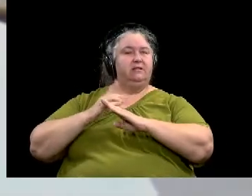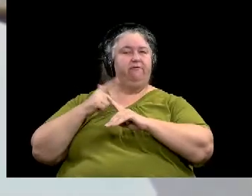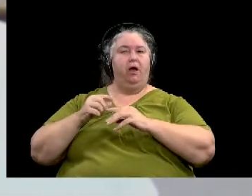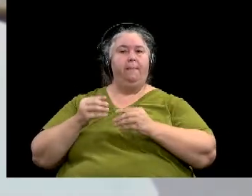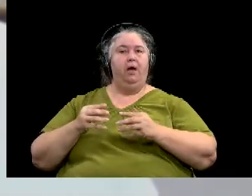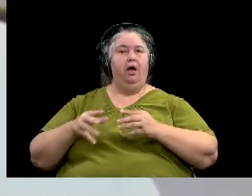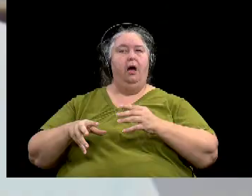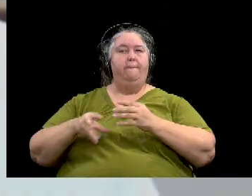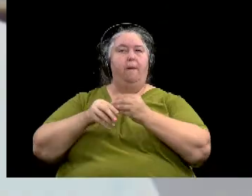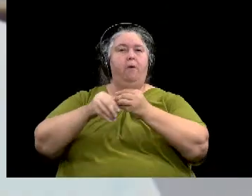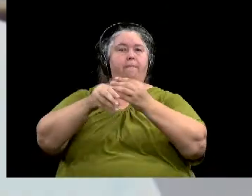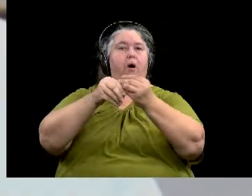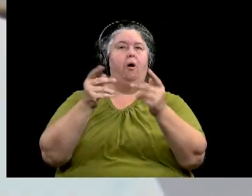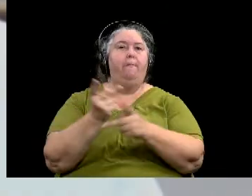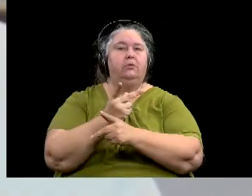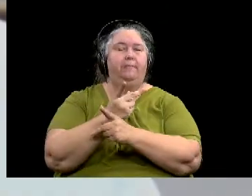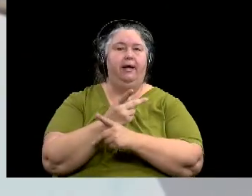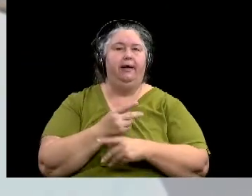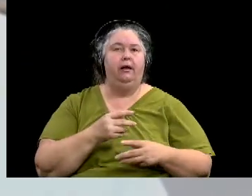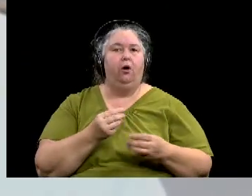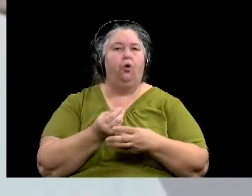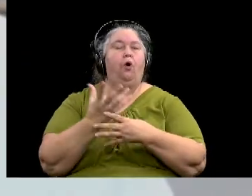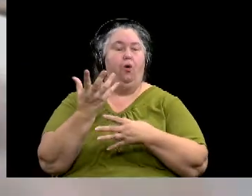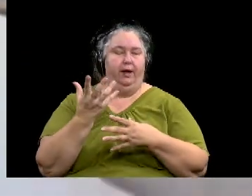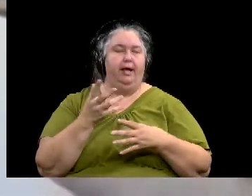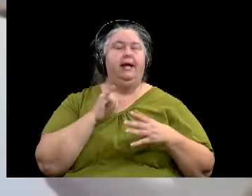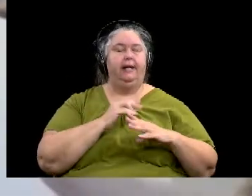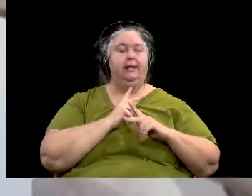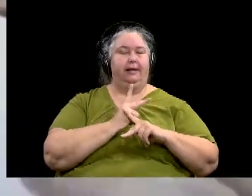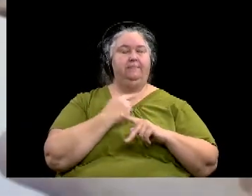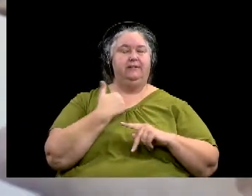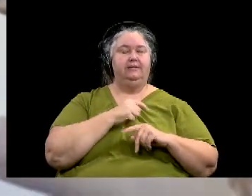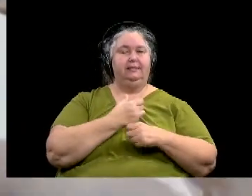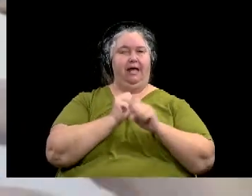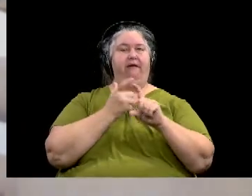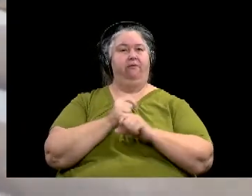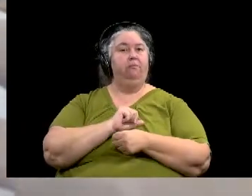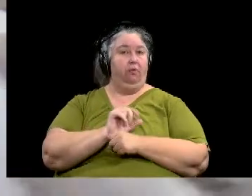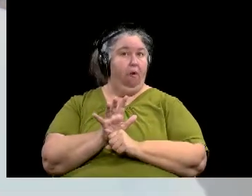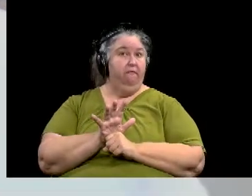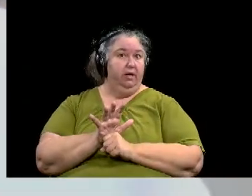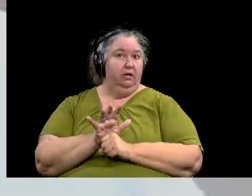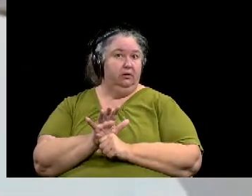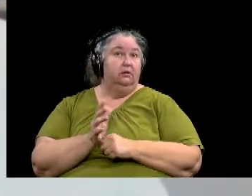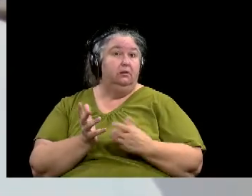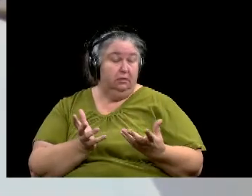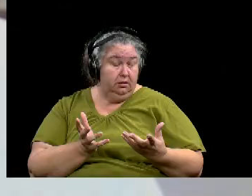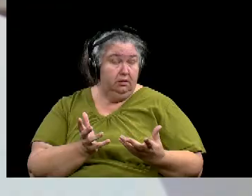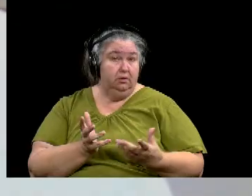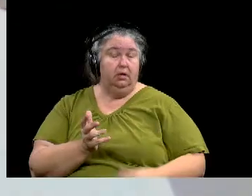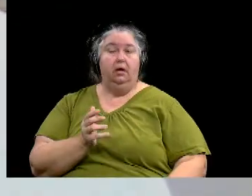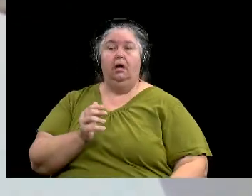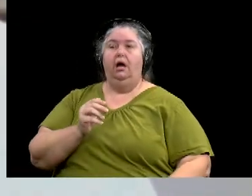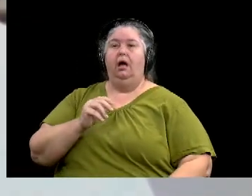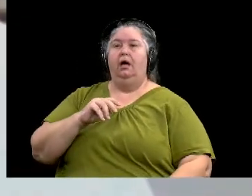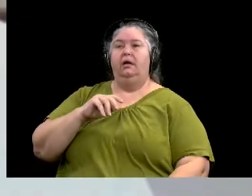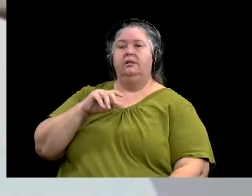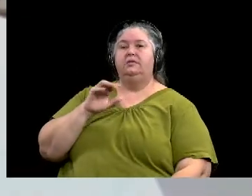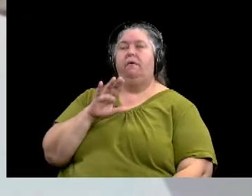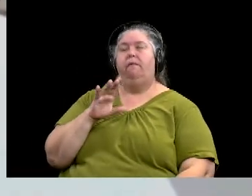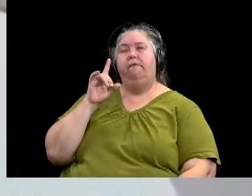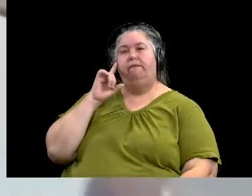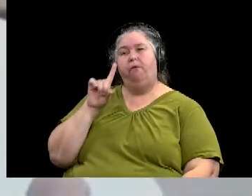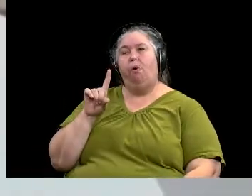of COVID-19. So in terms of the safety of this